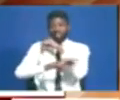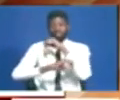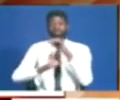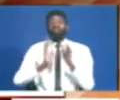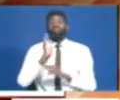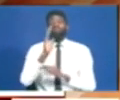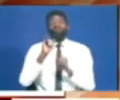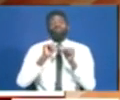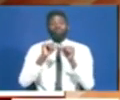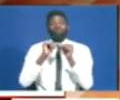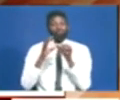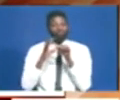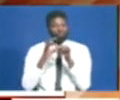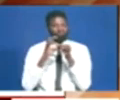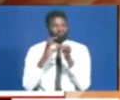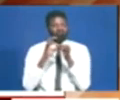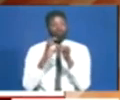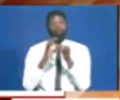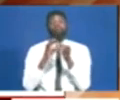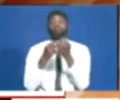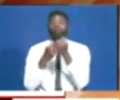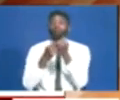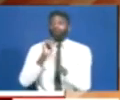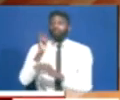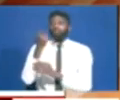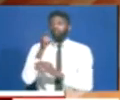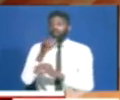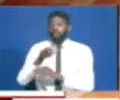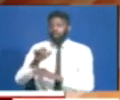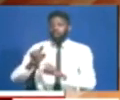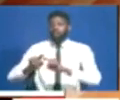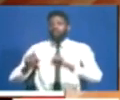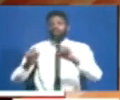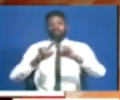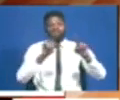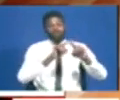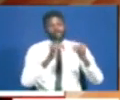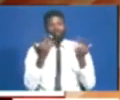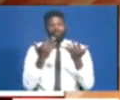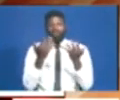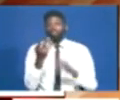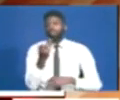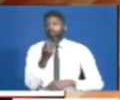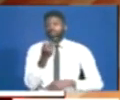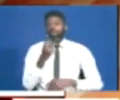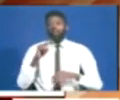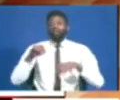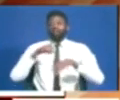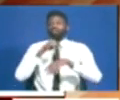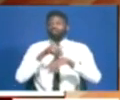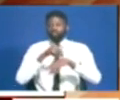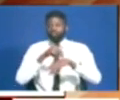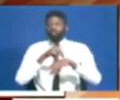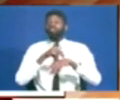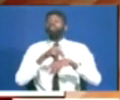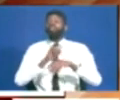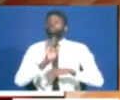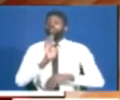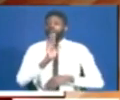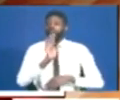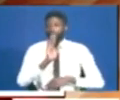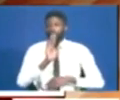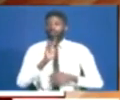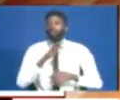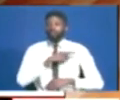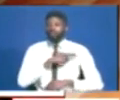ties with Kenya in different fields that benefit the two nations. Speaking during the National Day celebrations, Al Salman said the